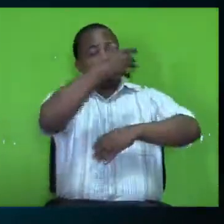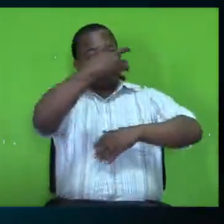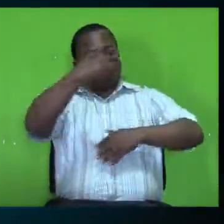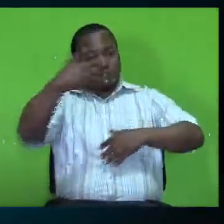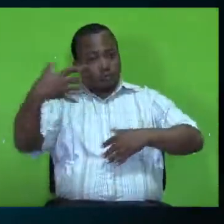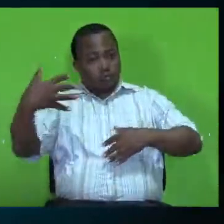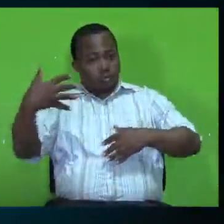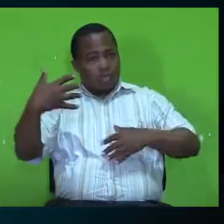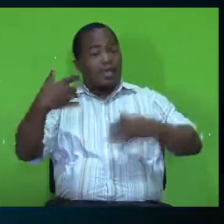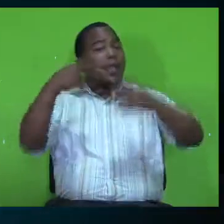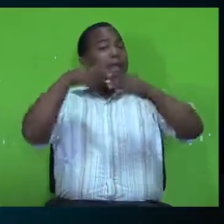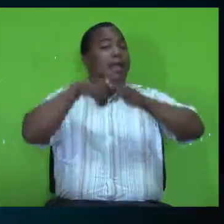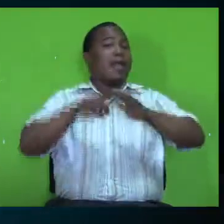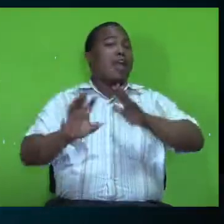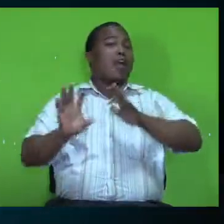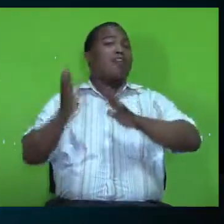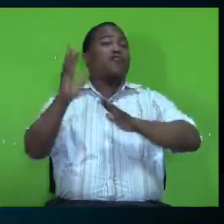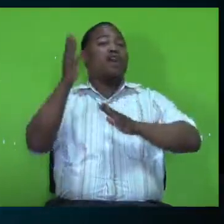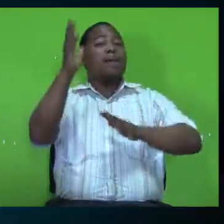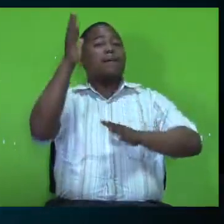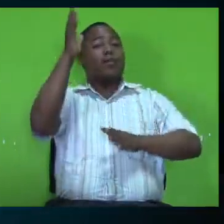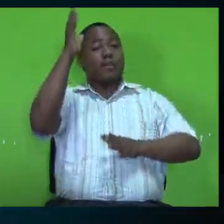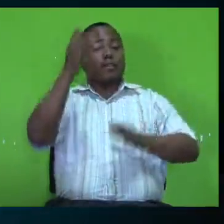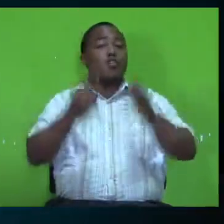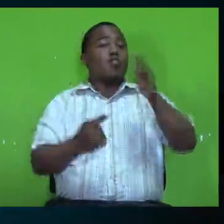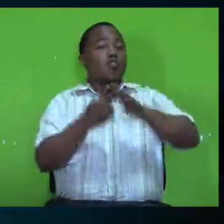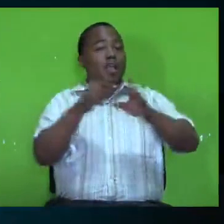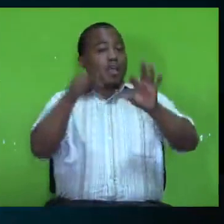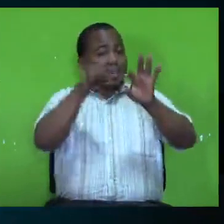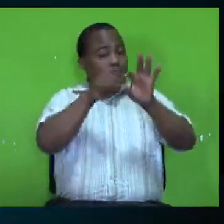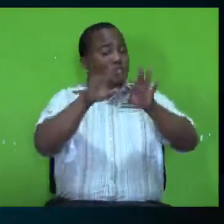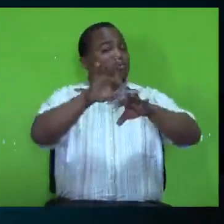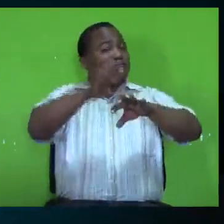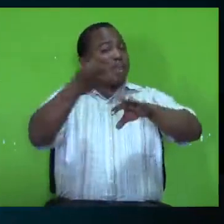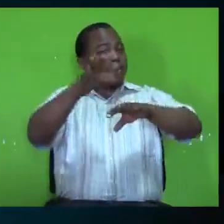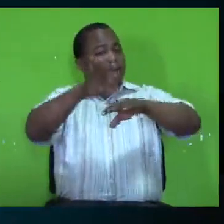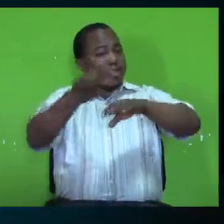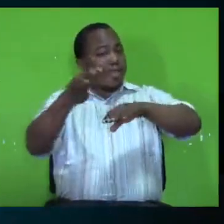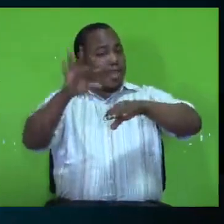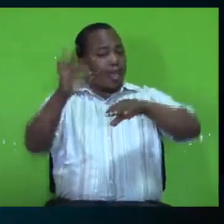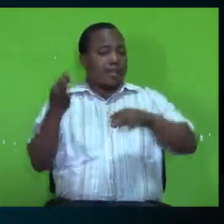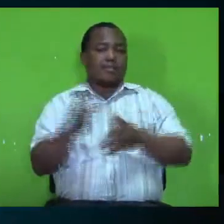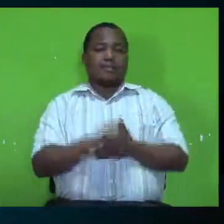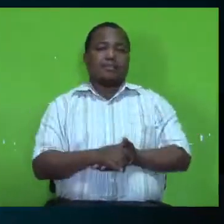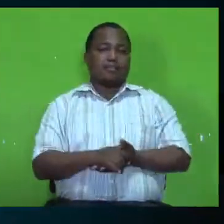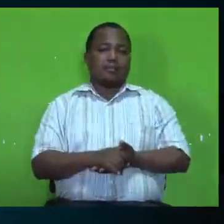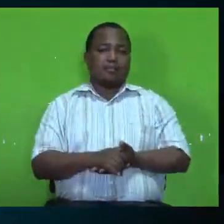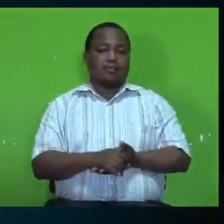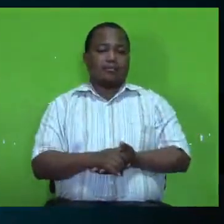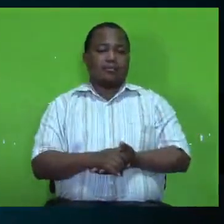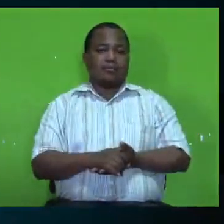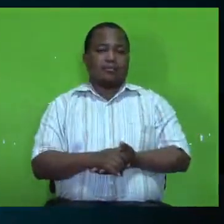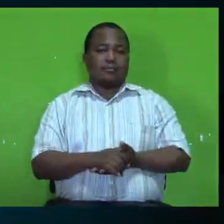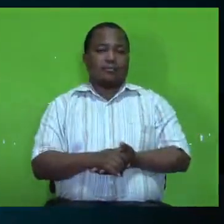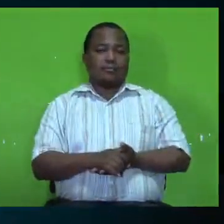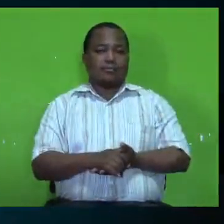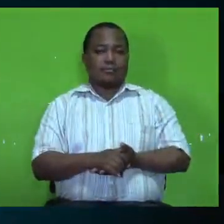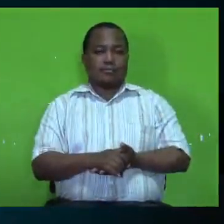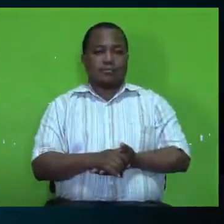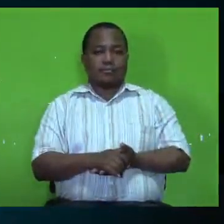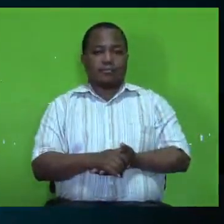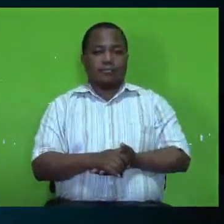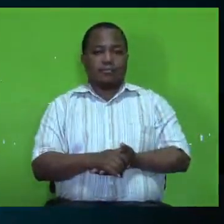water evaporates through the stomata of the leaves from the mesophyll cells.